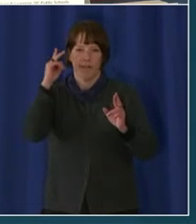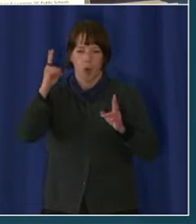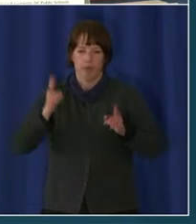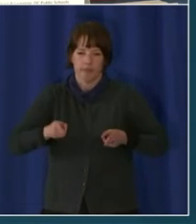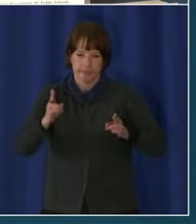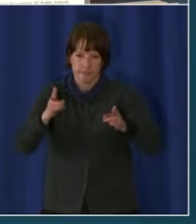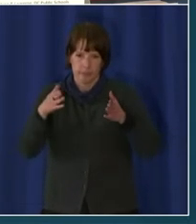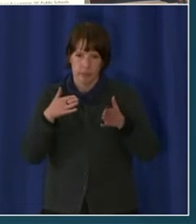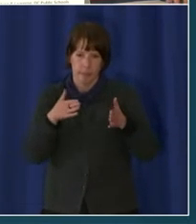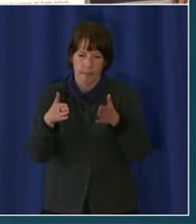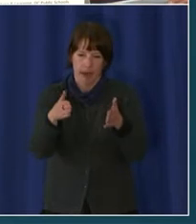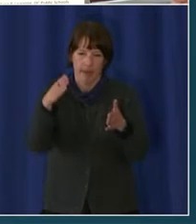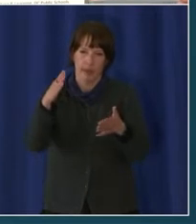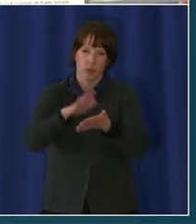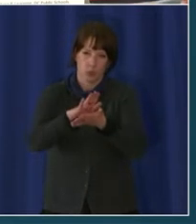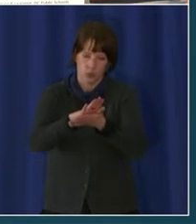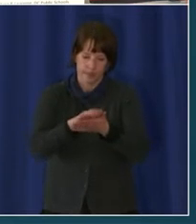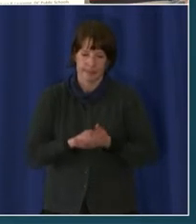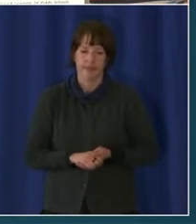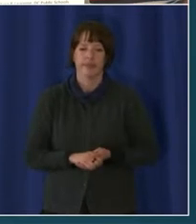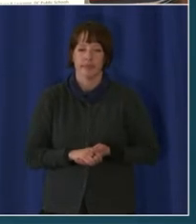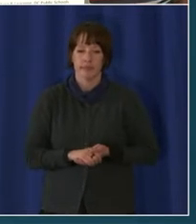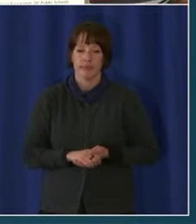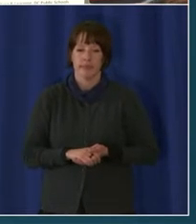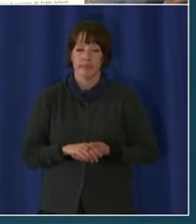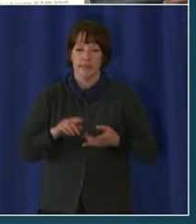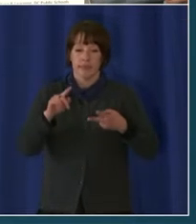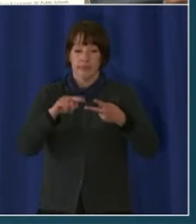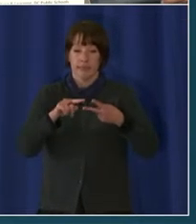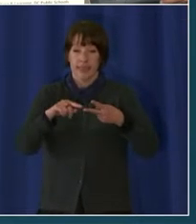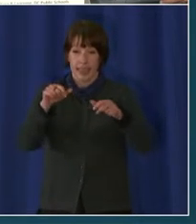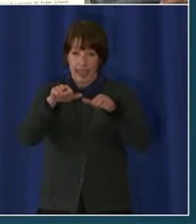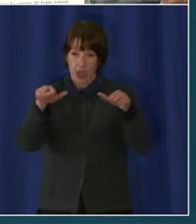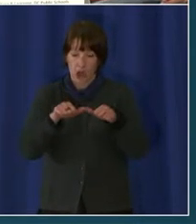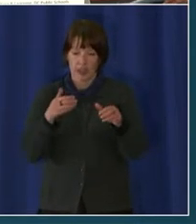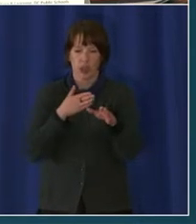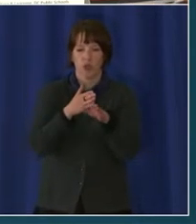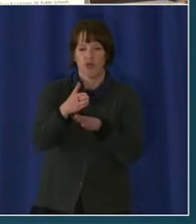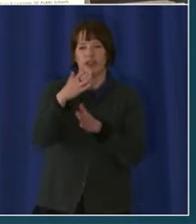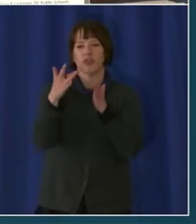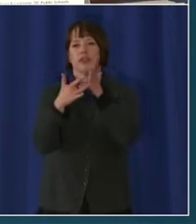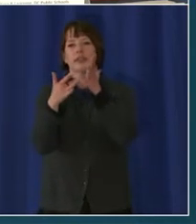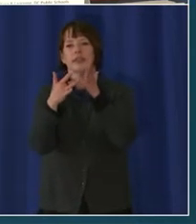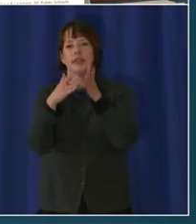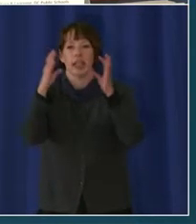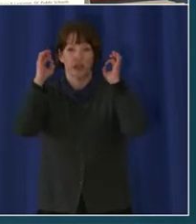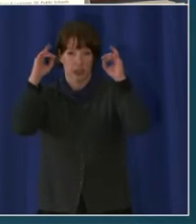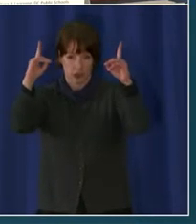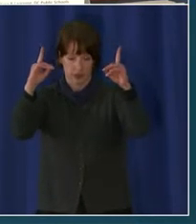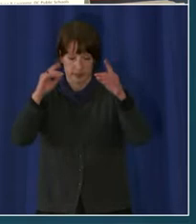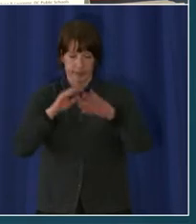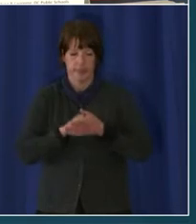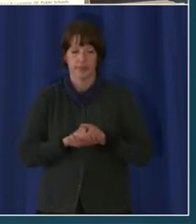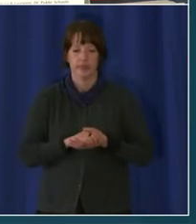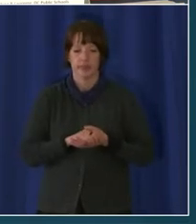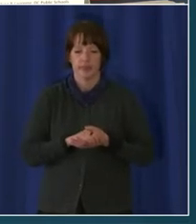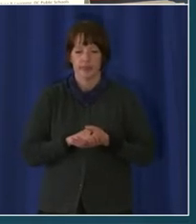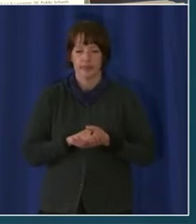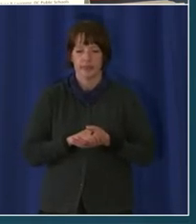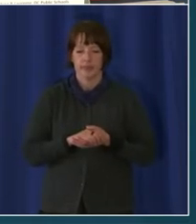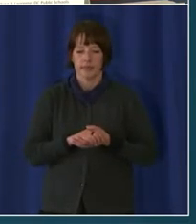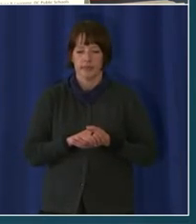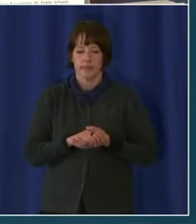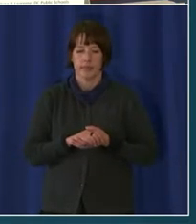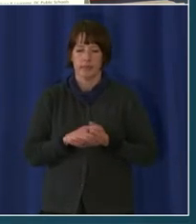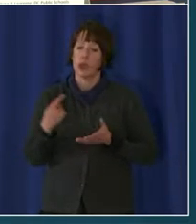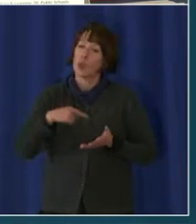track. The second area of enrichment programming is career and technical education. We want our students